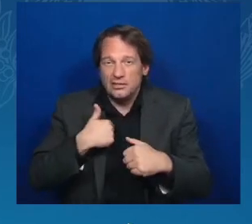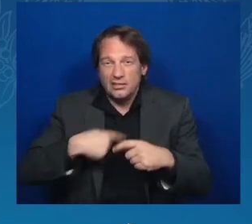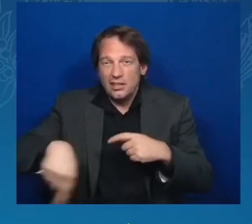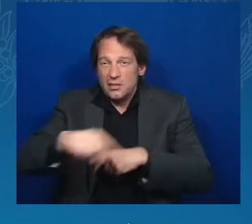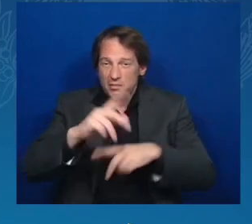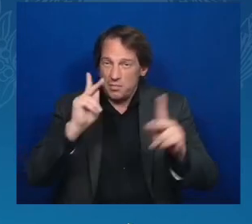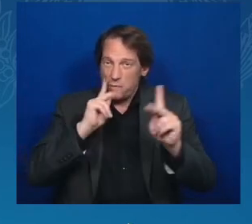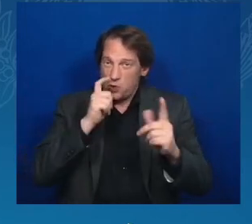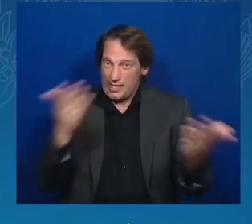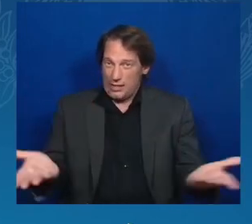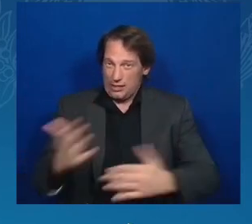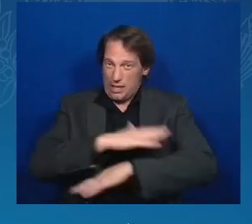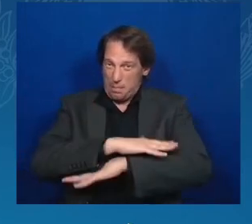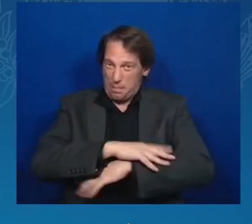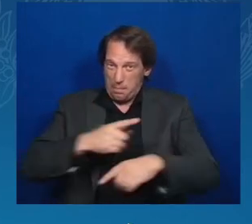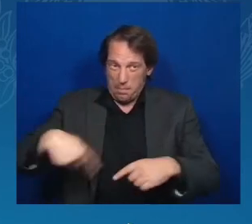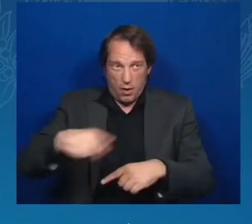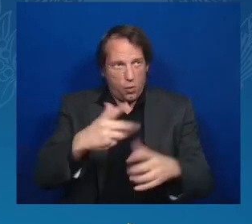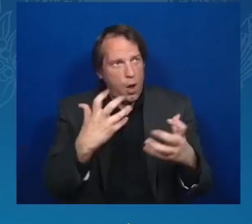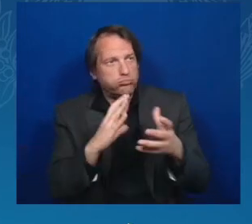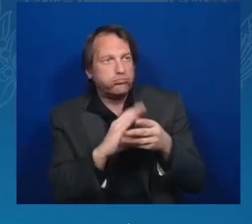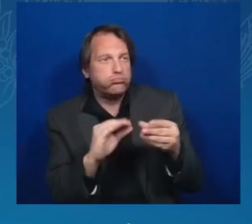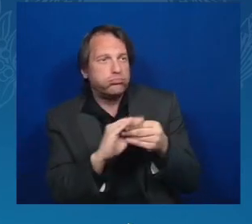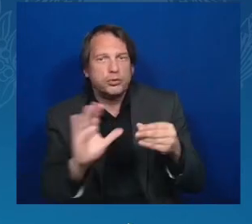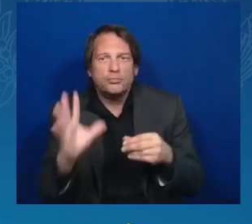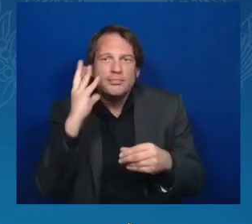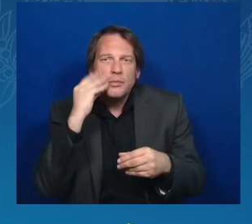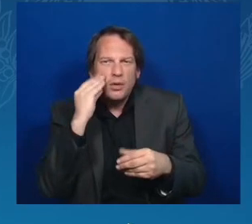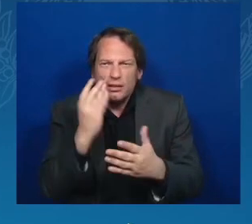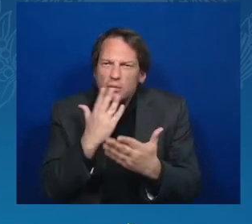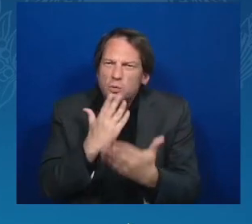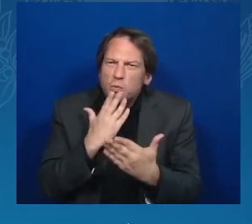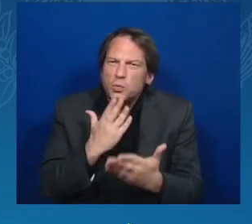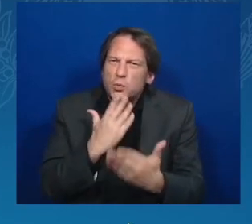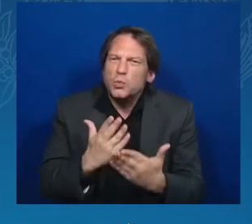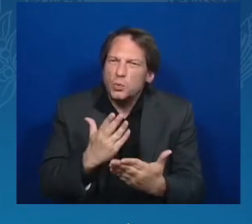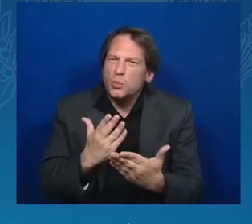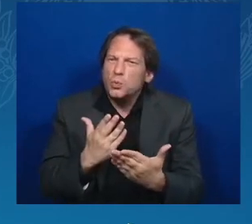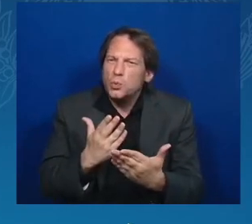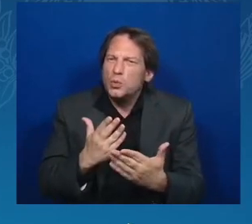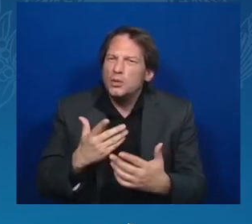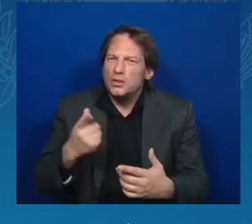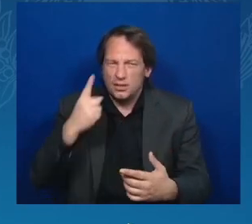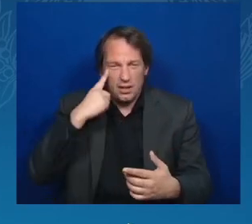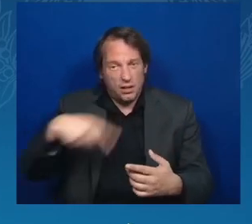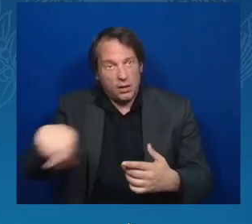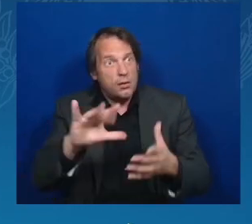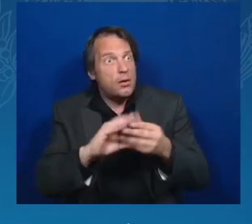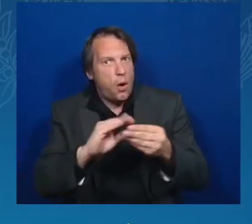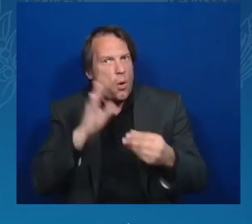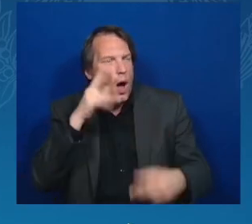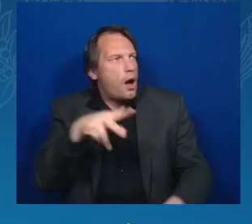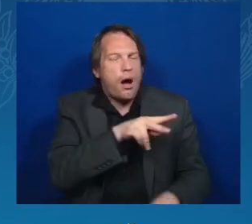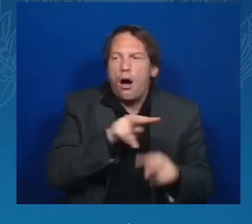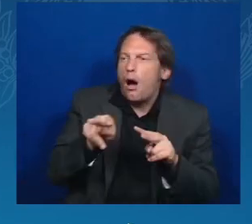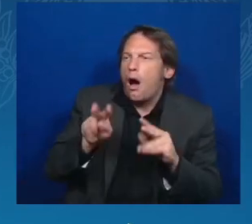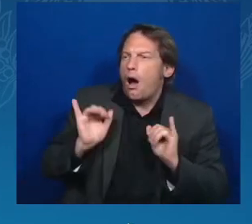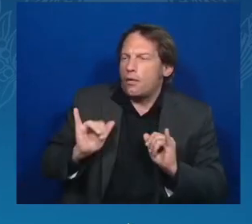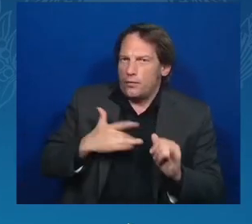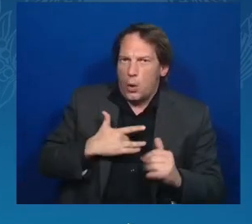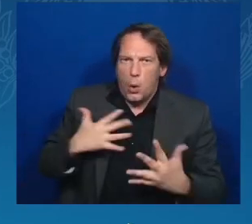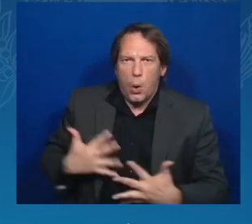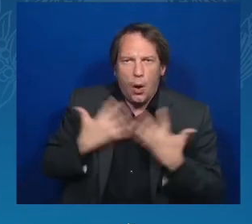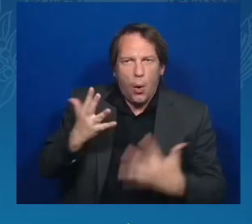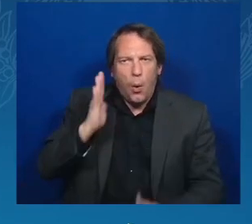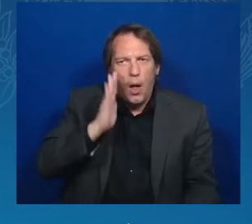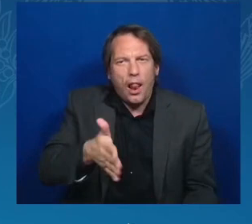to apply for the forgiveness and to do the work that we know can be done to honor our public servants and so many others. And with that,